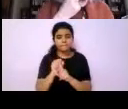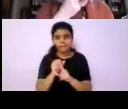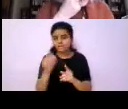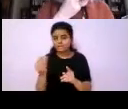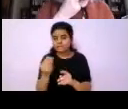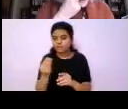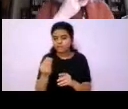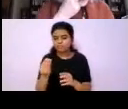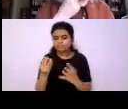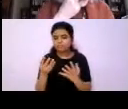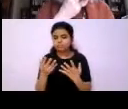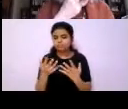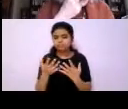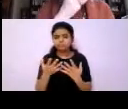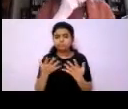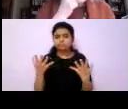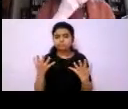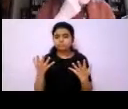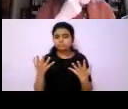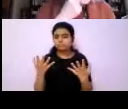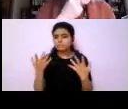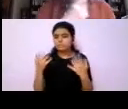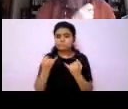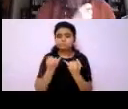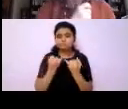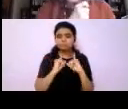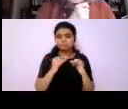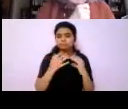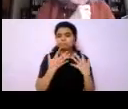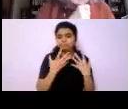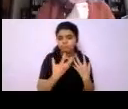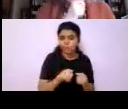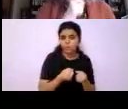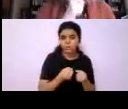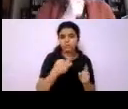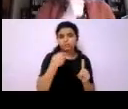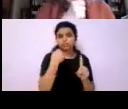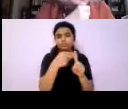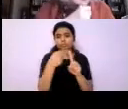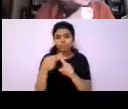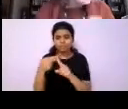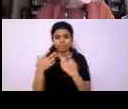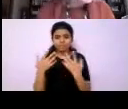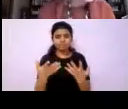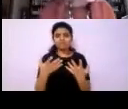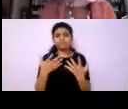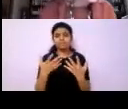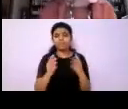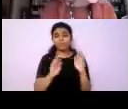the overvaluation of independence and the stigma of dependence.